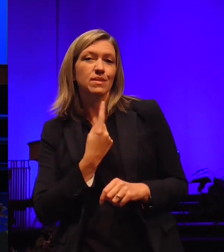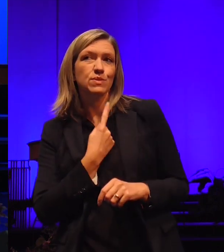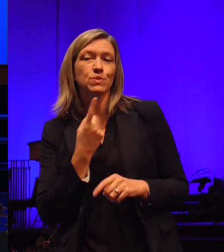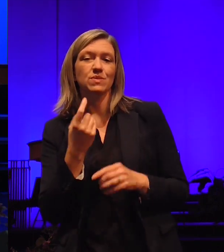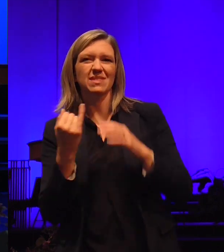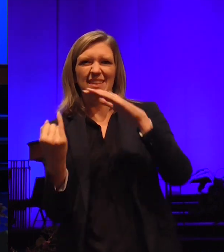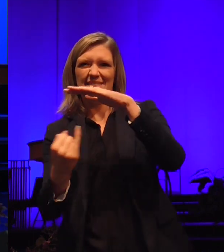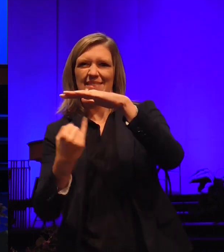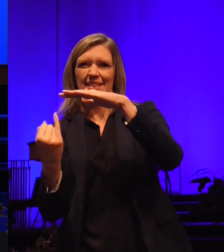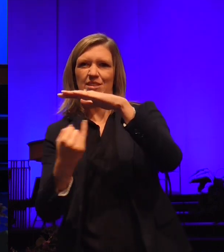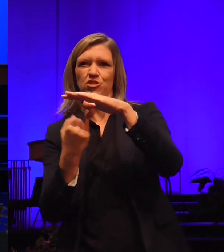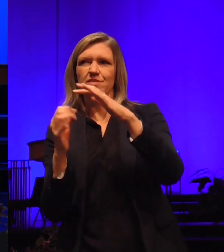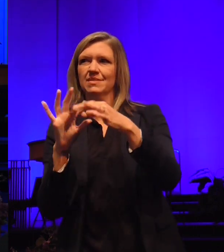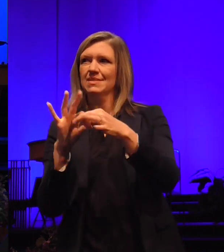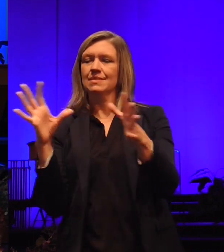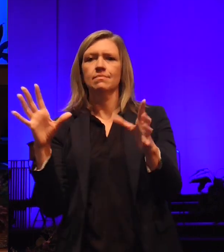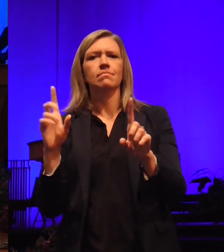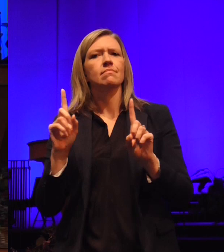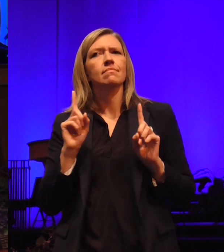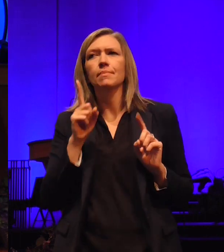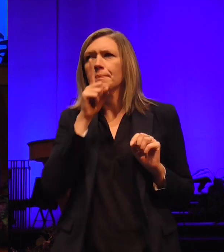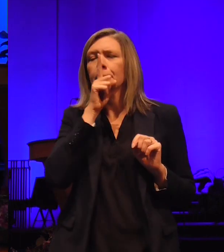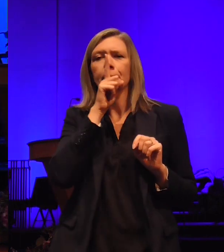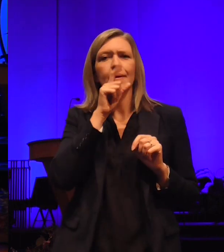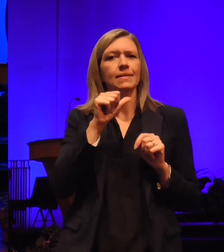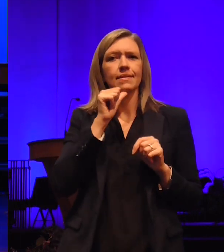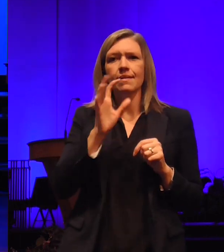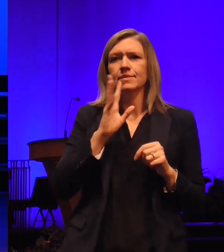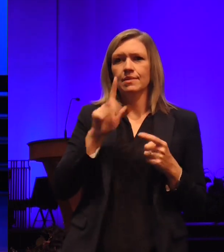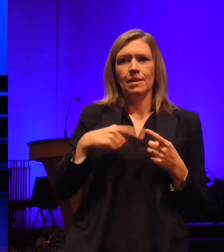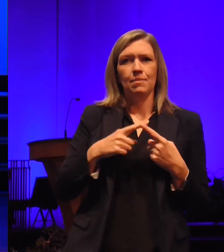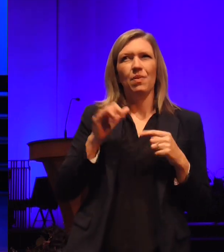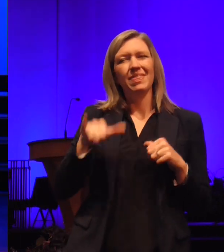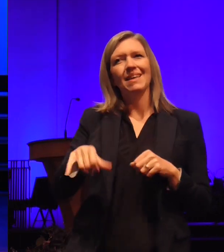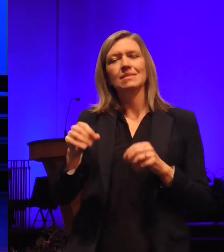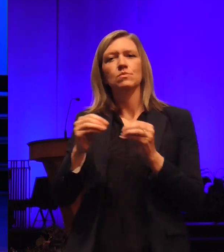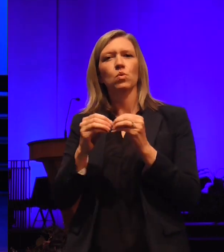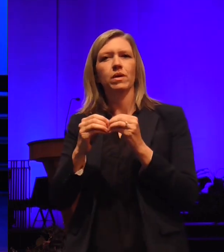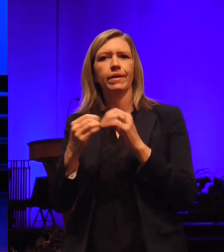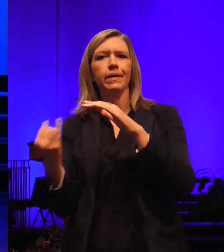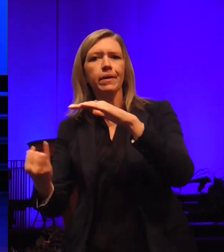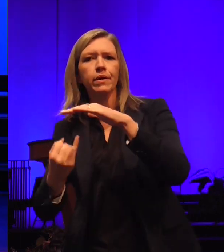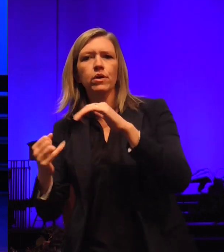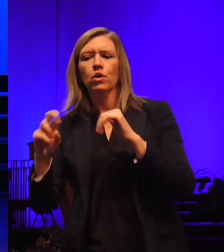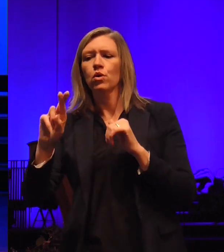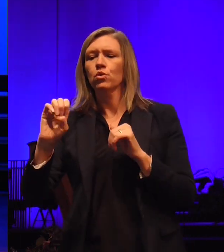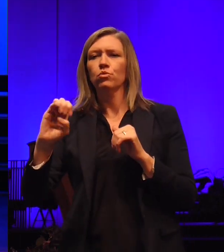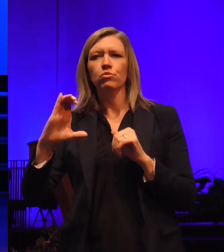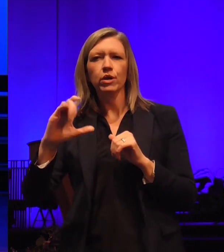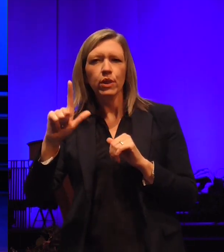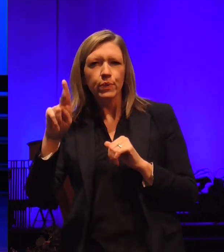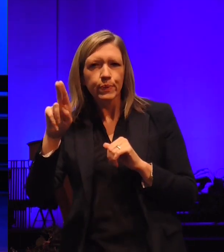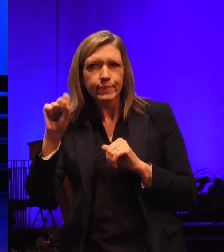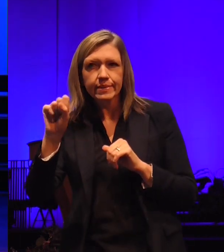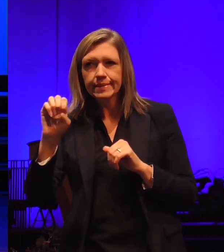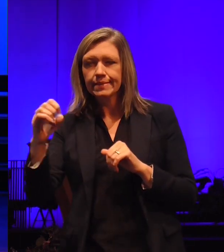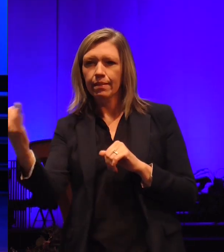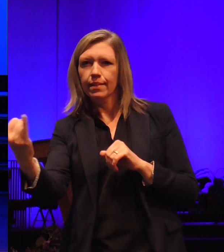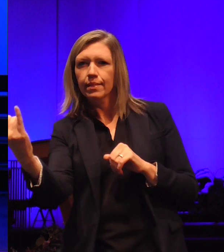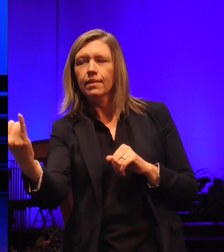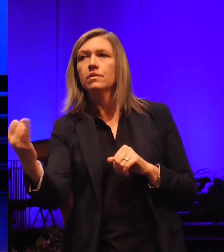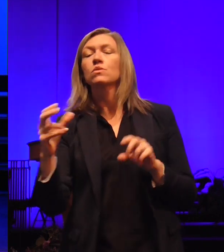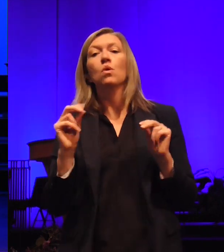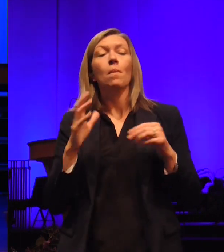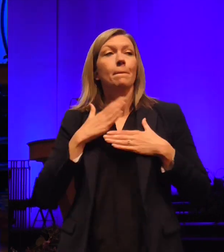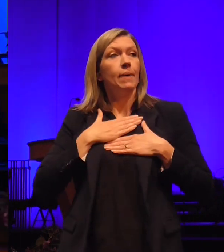It's disconnection. But that's not the solitude I'm talking about today. That's being a recluse. I'm talking about the kind of solitude that I've discovered in